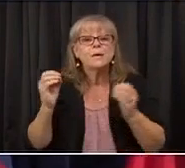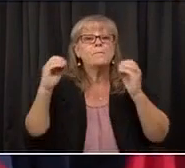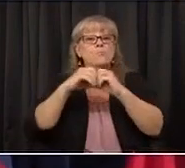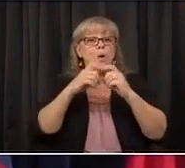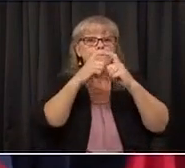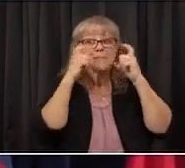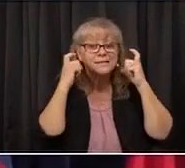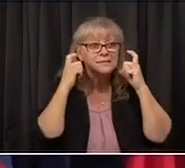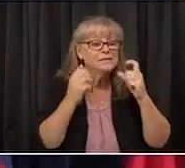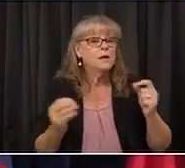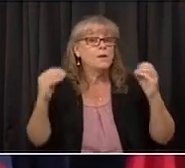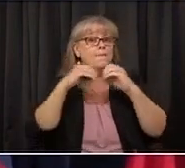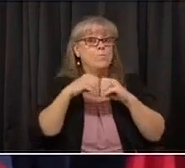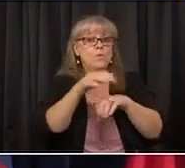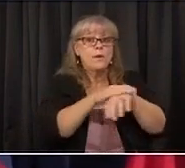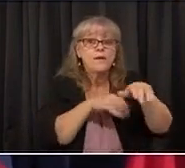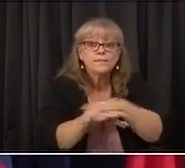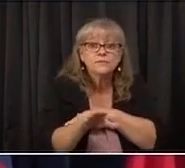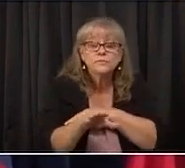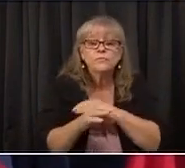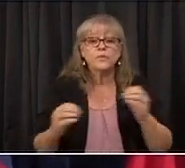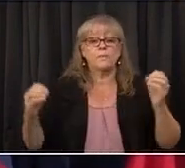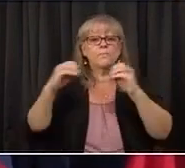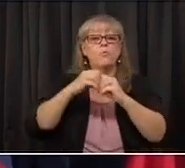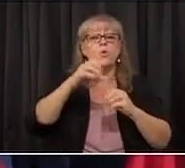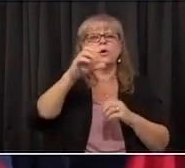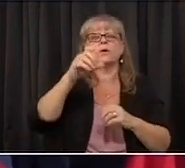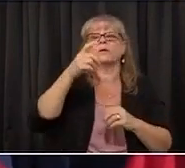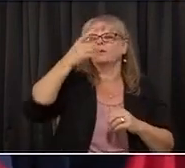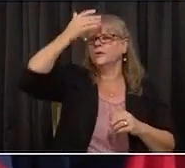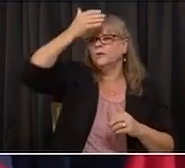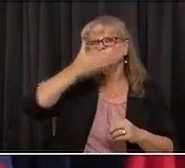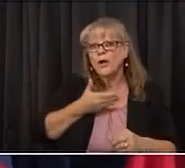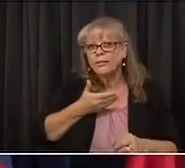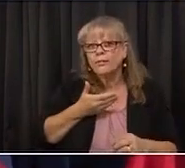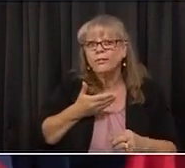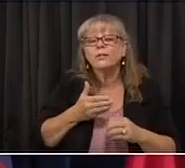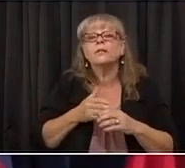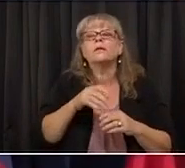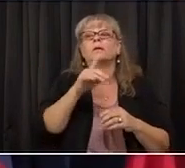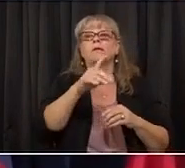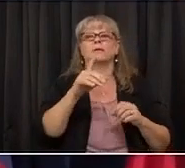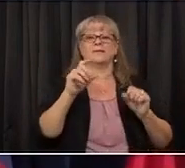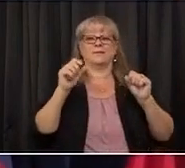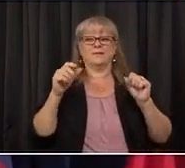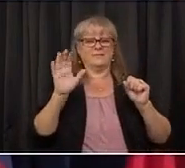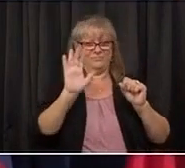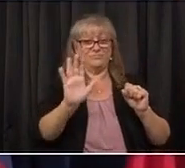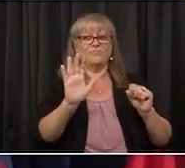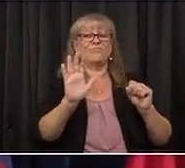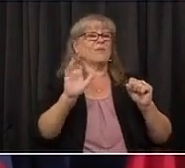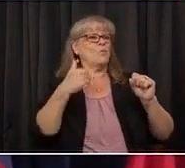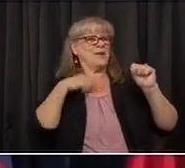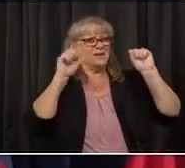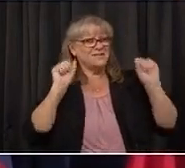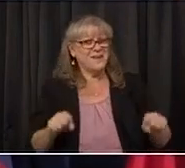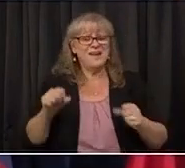testing equipment. We're in a strong enough position with equipment that we're providing it to teachers and schools, a mask per